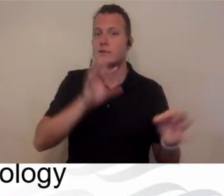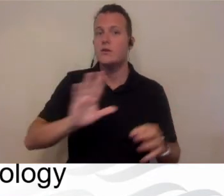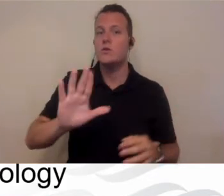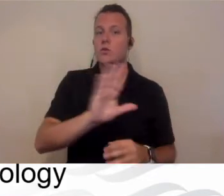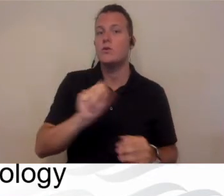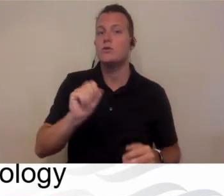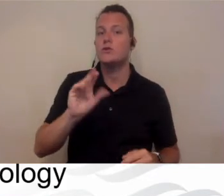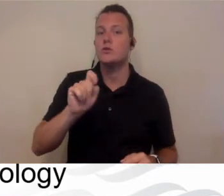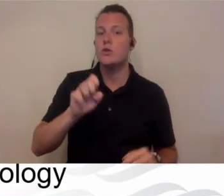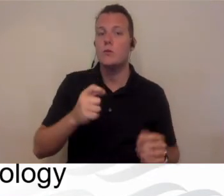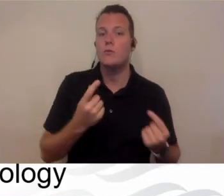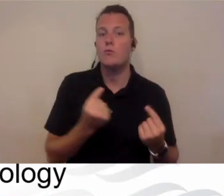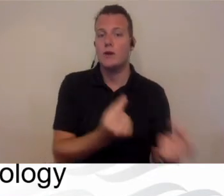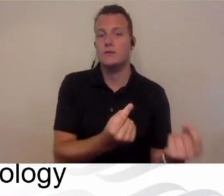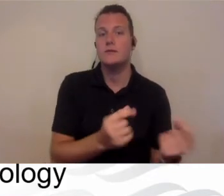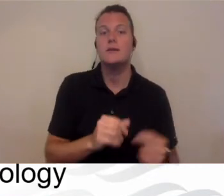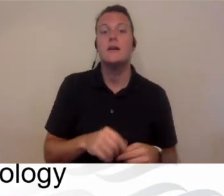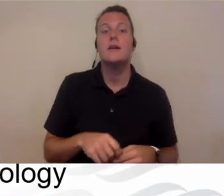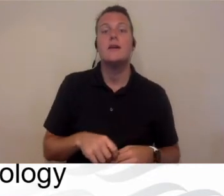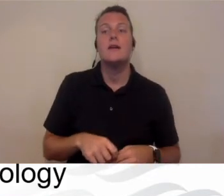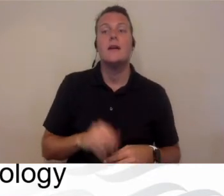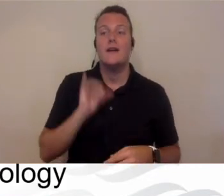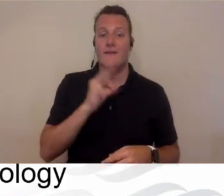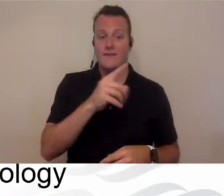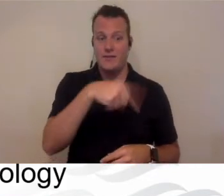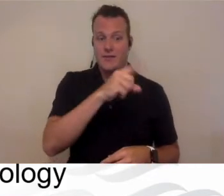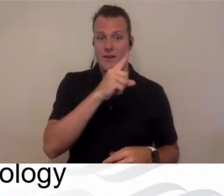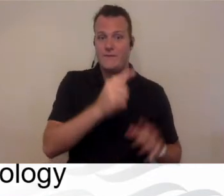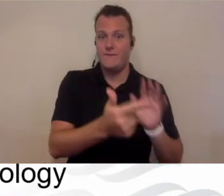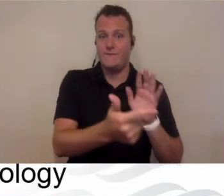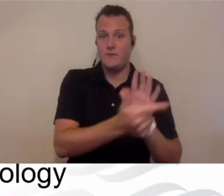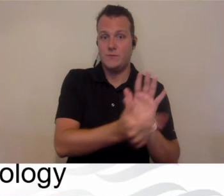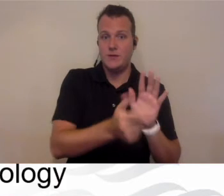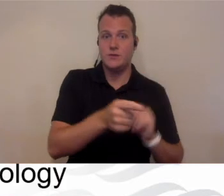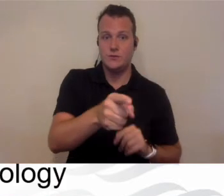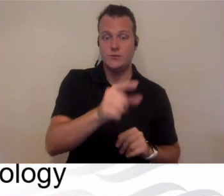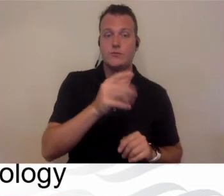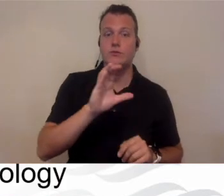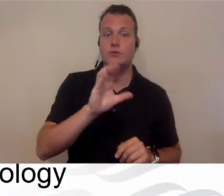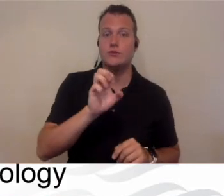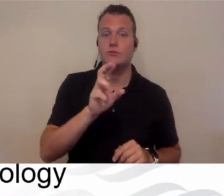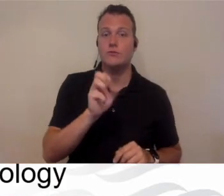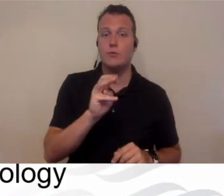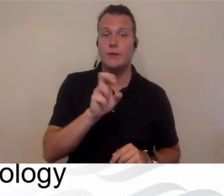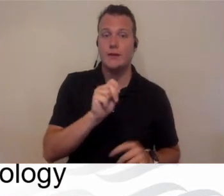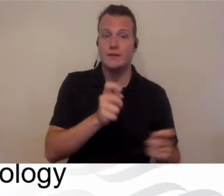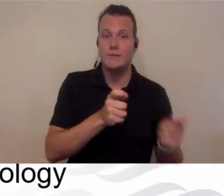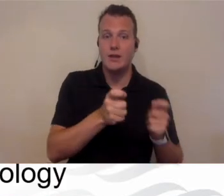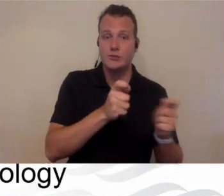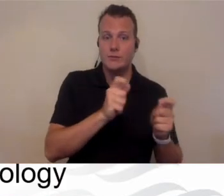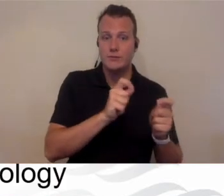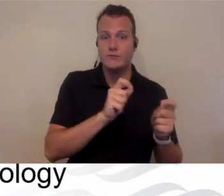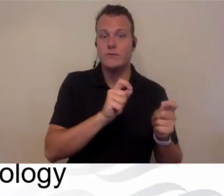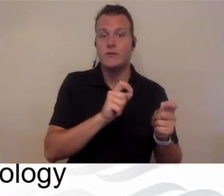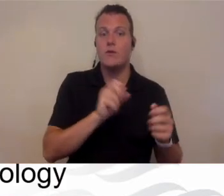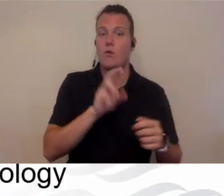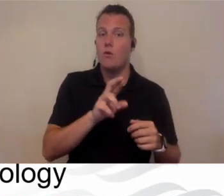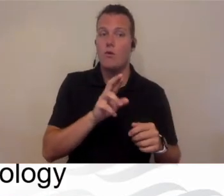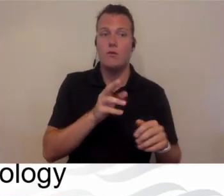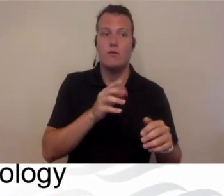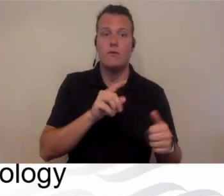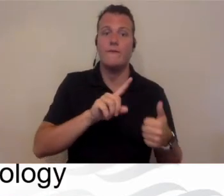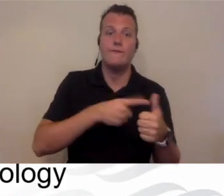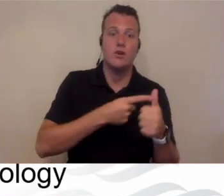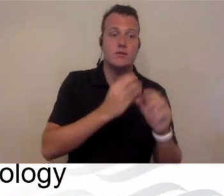licensure laws, because they determine what your scope of practice is, and if it forbids you from doing cerumen management